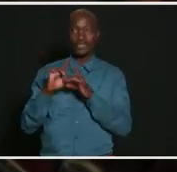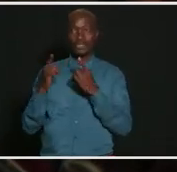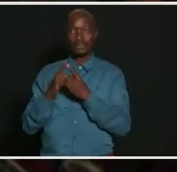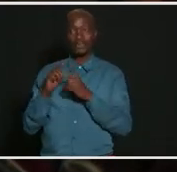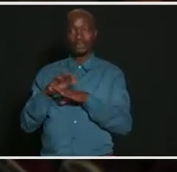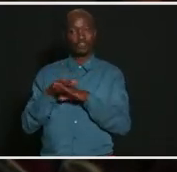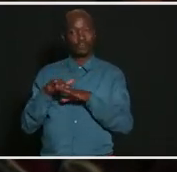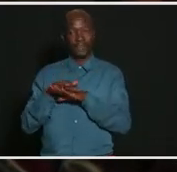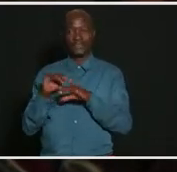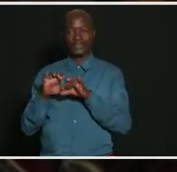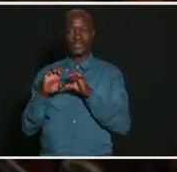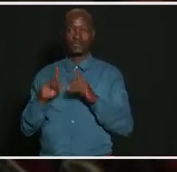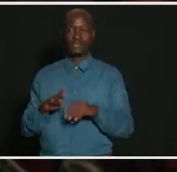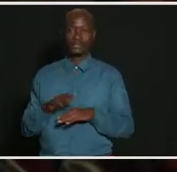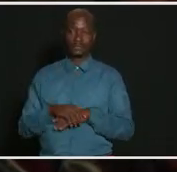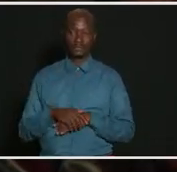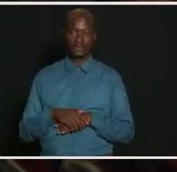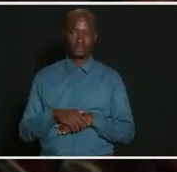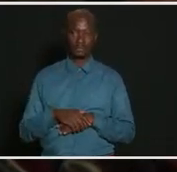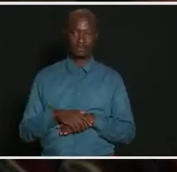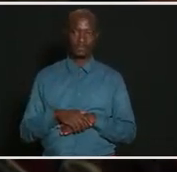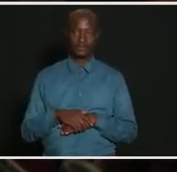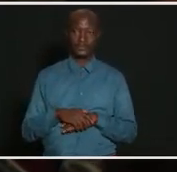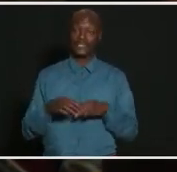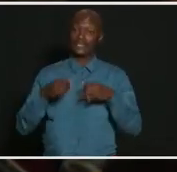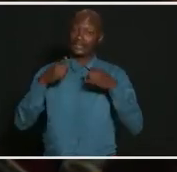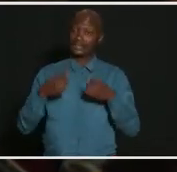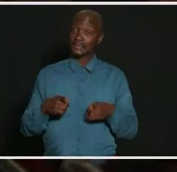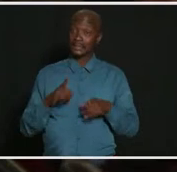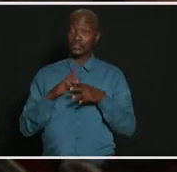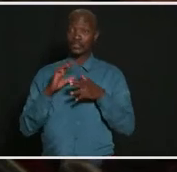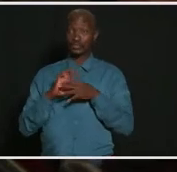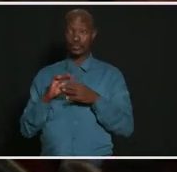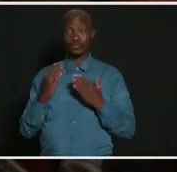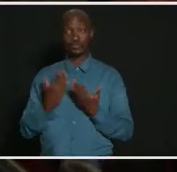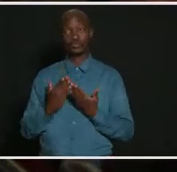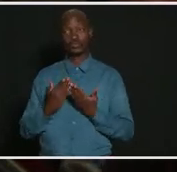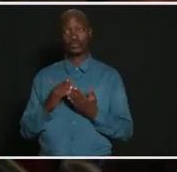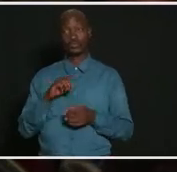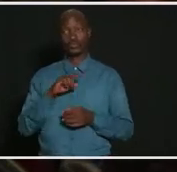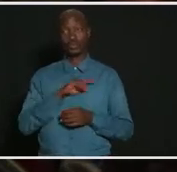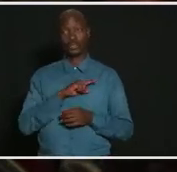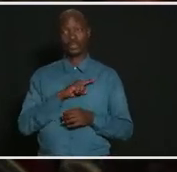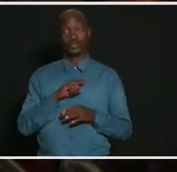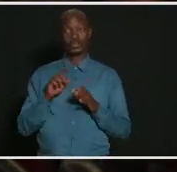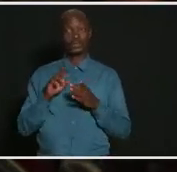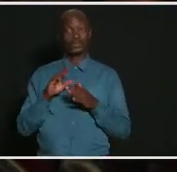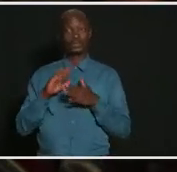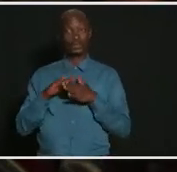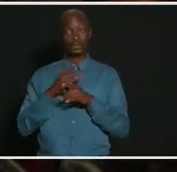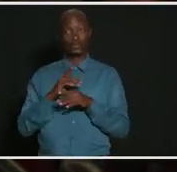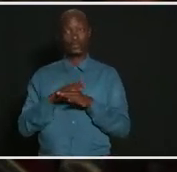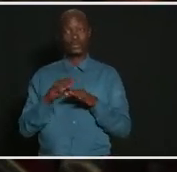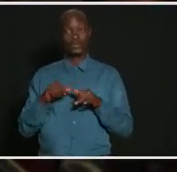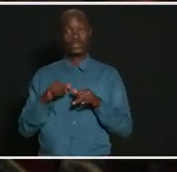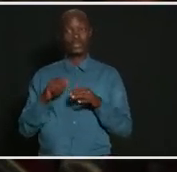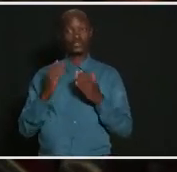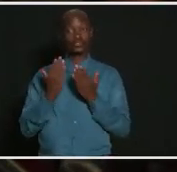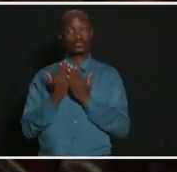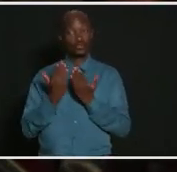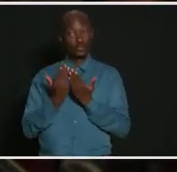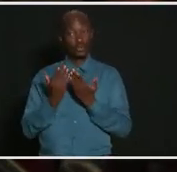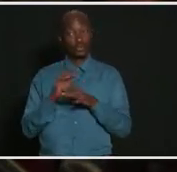education the decision to homeschool was because mainstream schooling was not the best